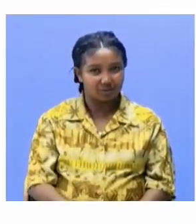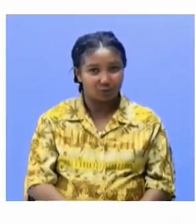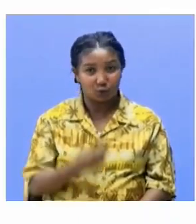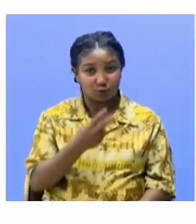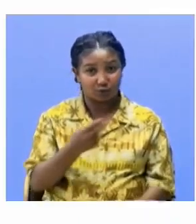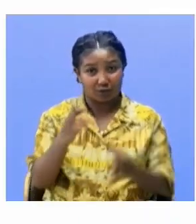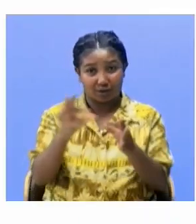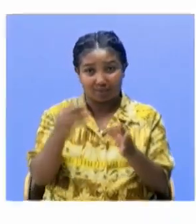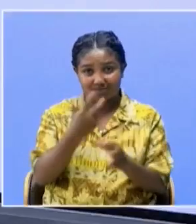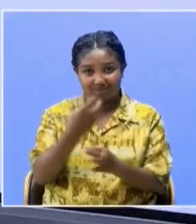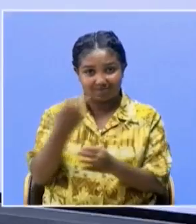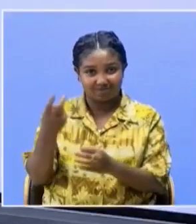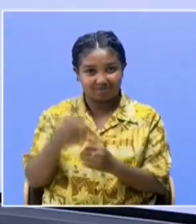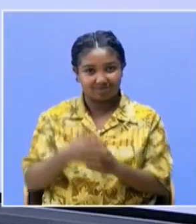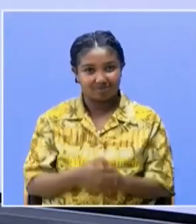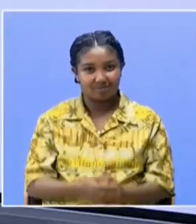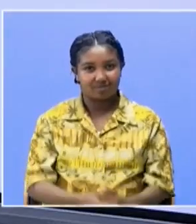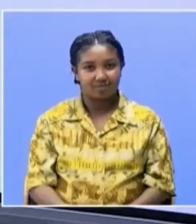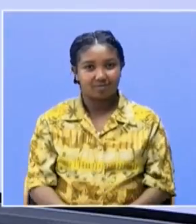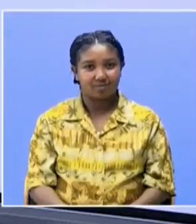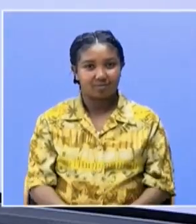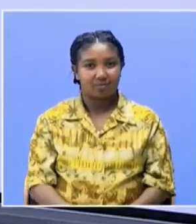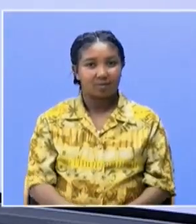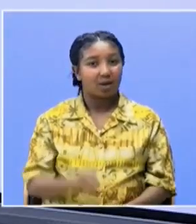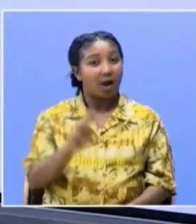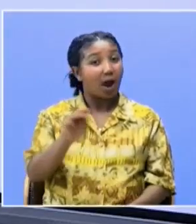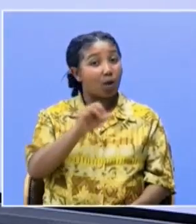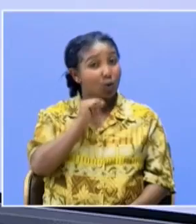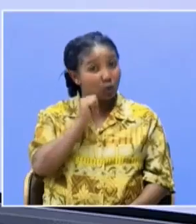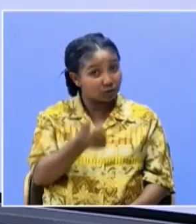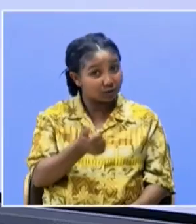this, won't. Yeah? I won't